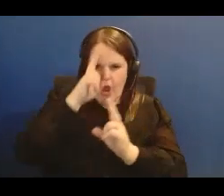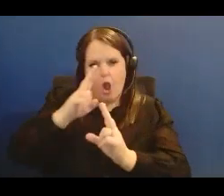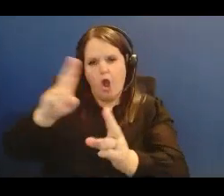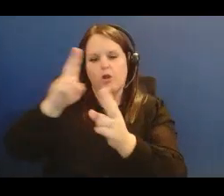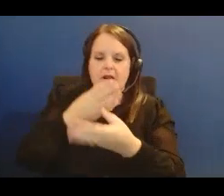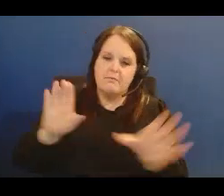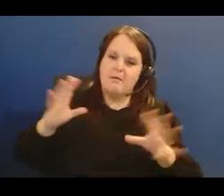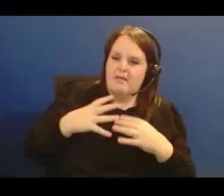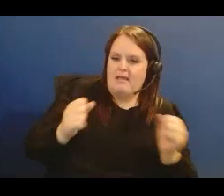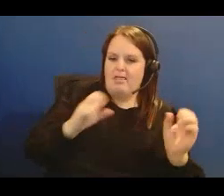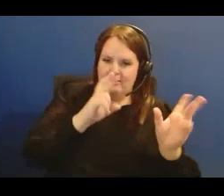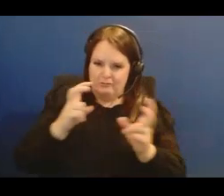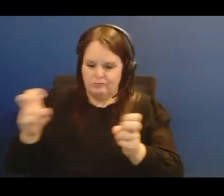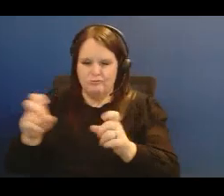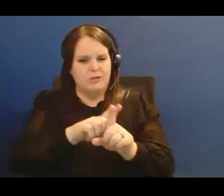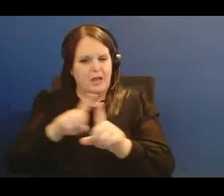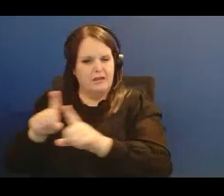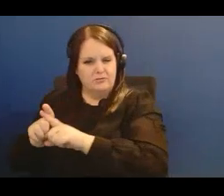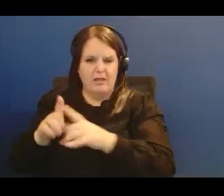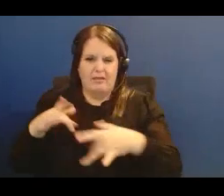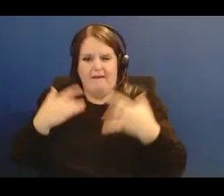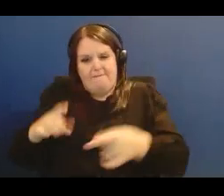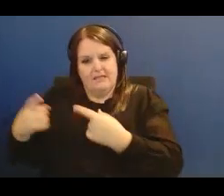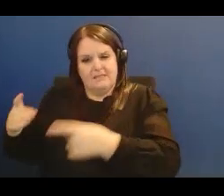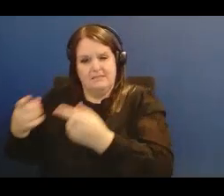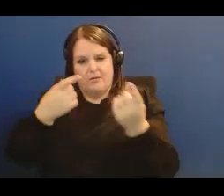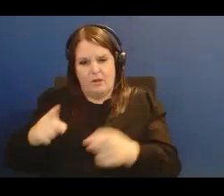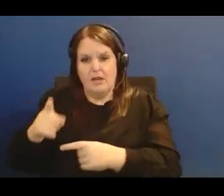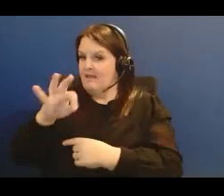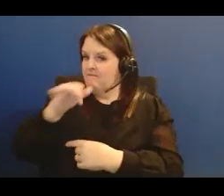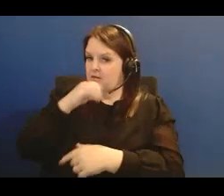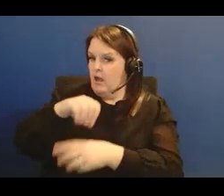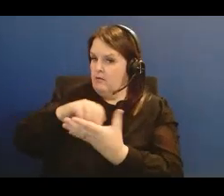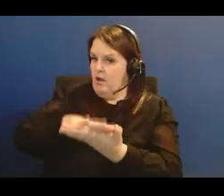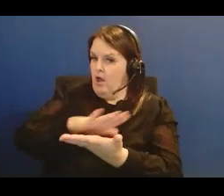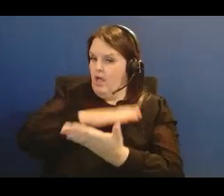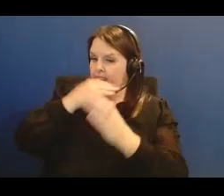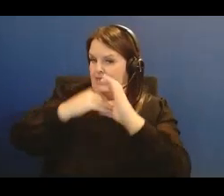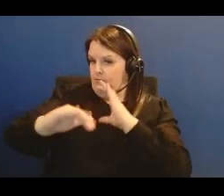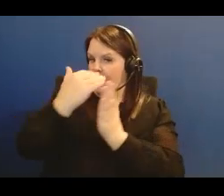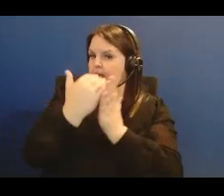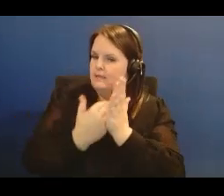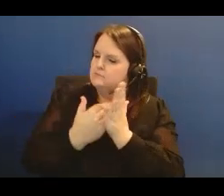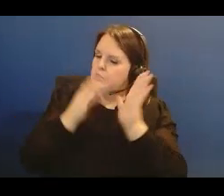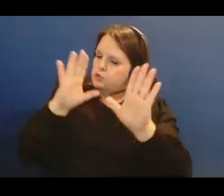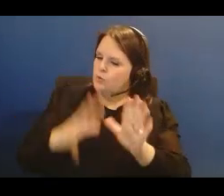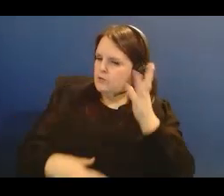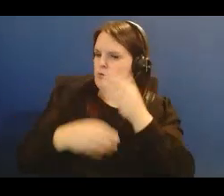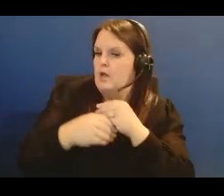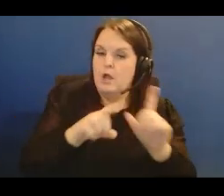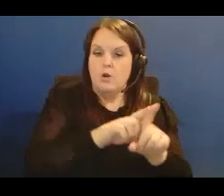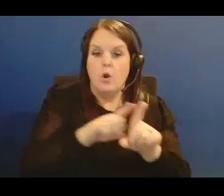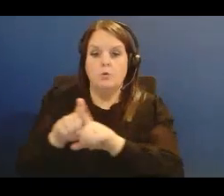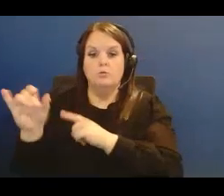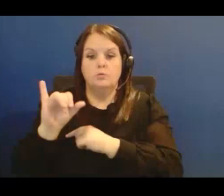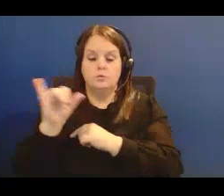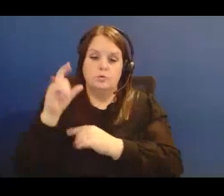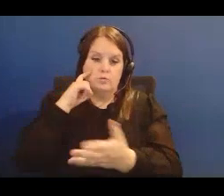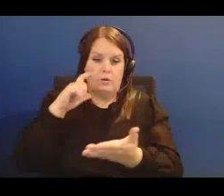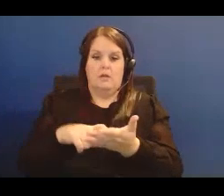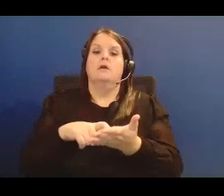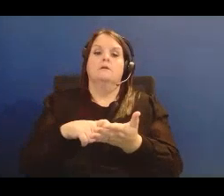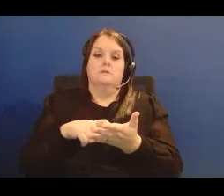health issues and even events that they're working on. So if you're not on that list, it's a great one to be on. In addition to